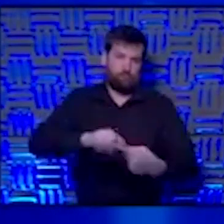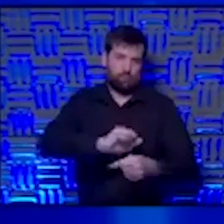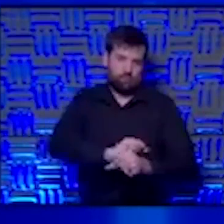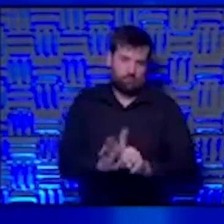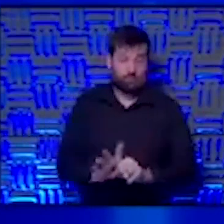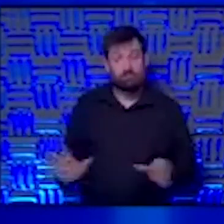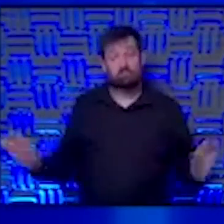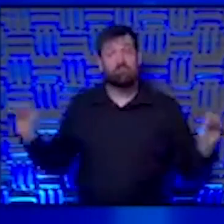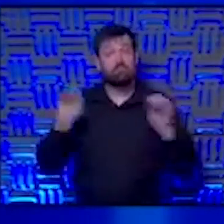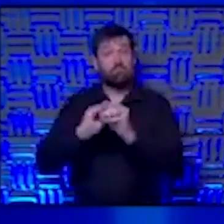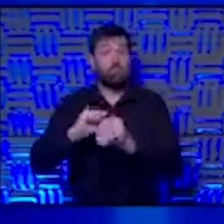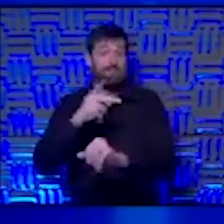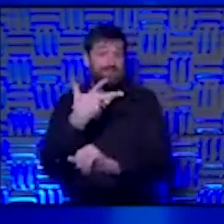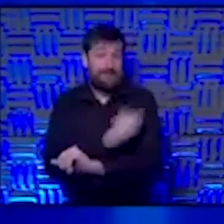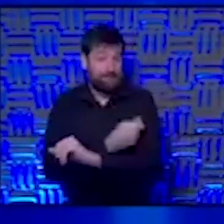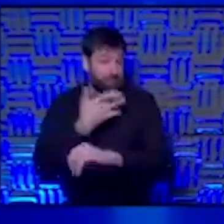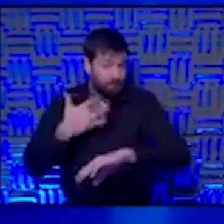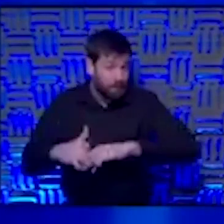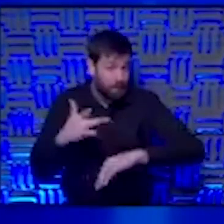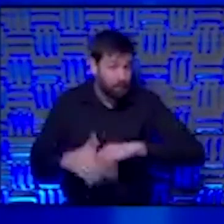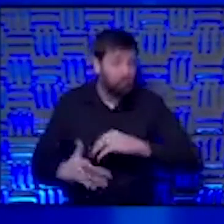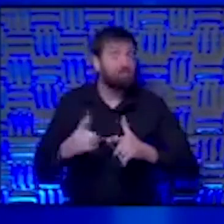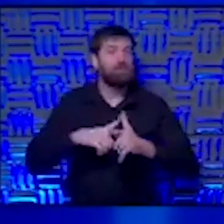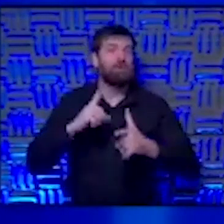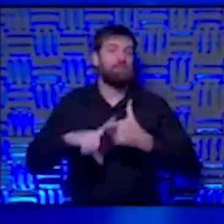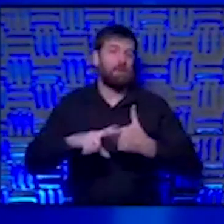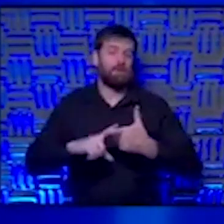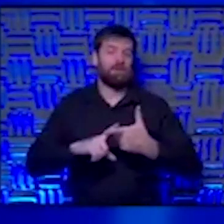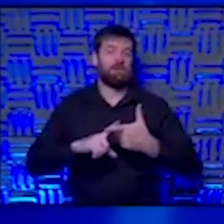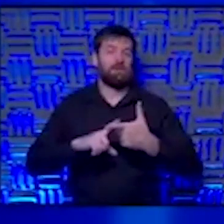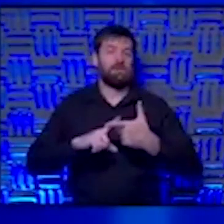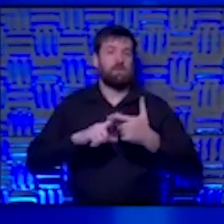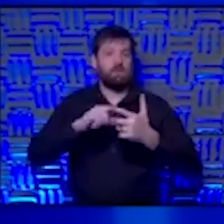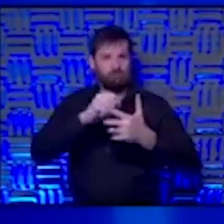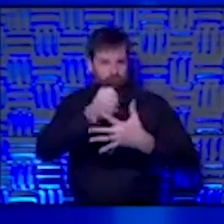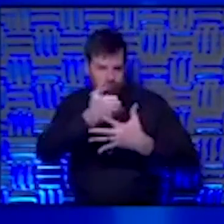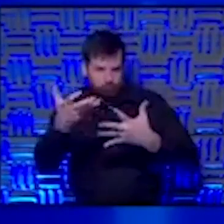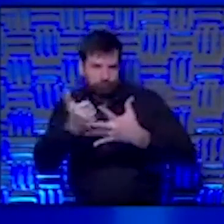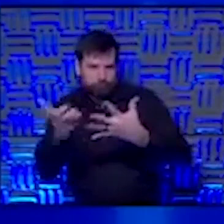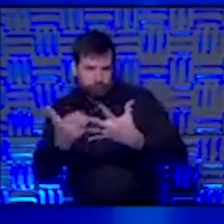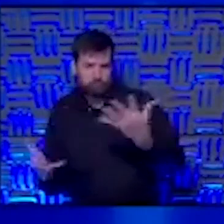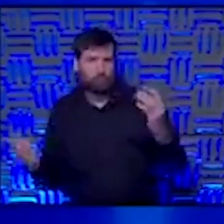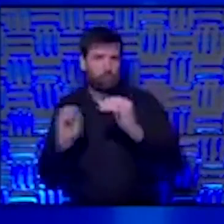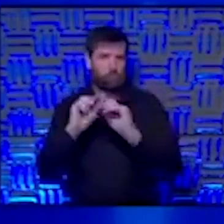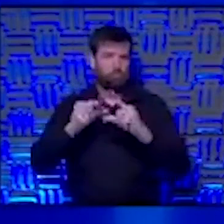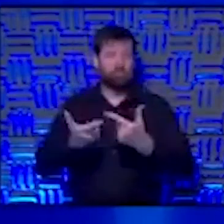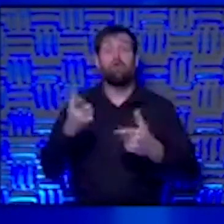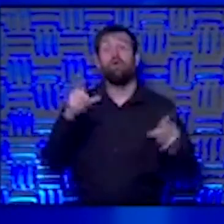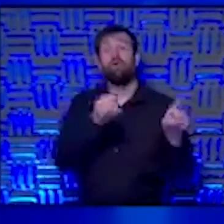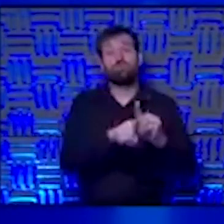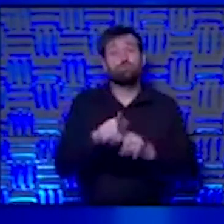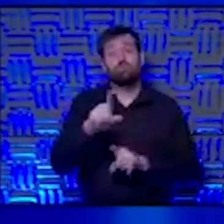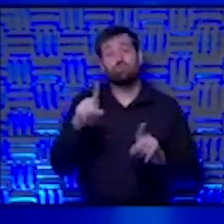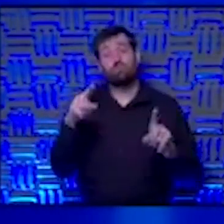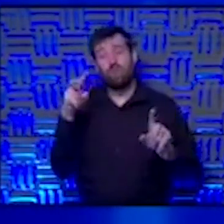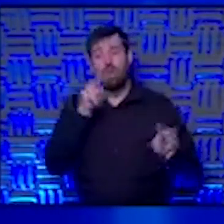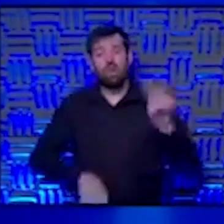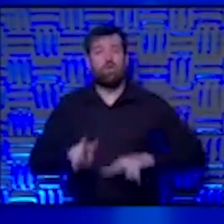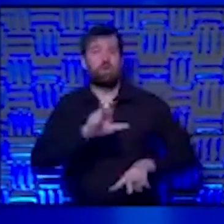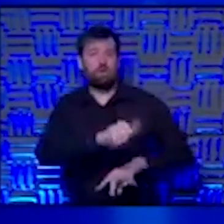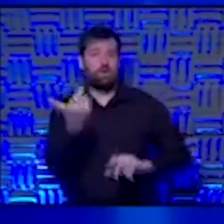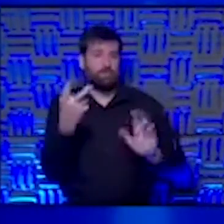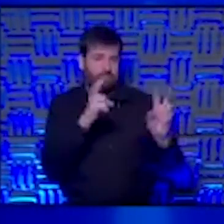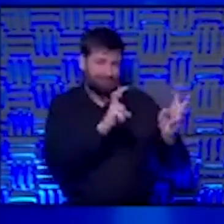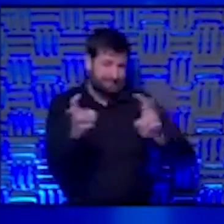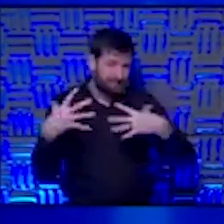more vaccinations available, then we'll start going into greater groups. We also looked at age and comorbid disease. But when you